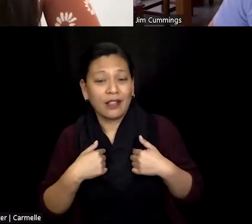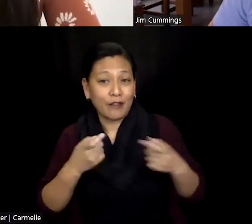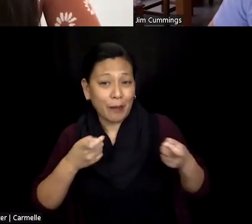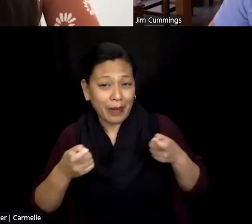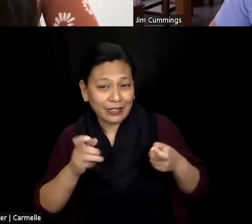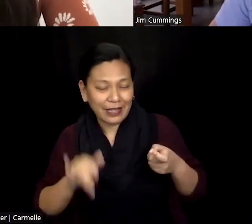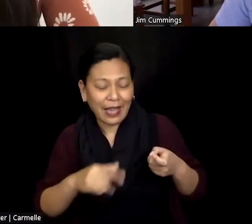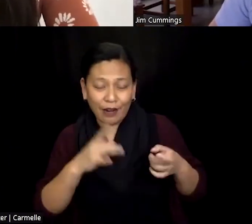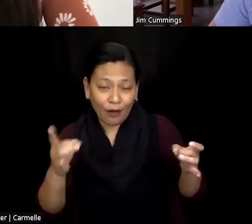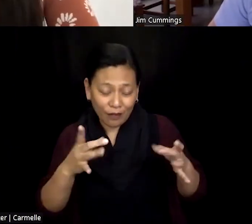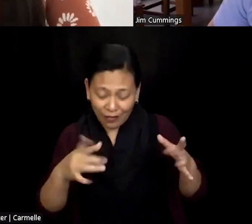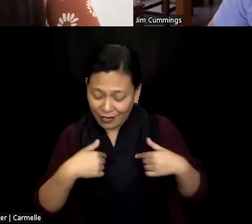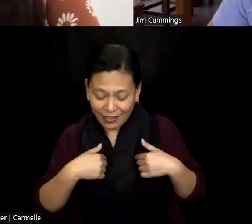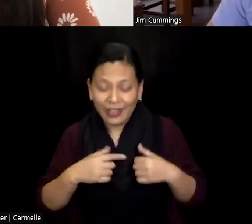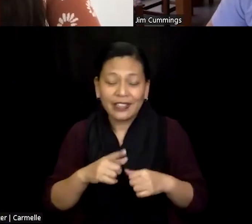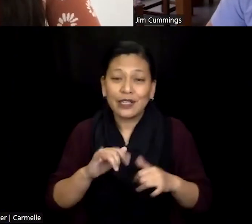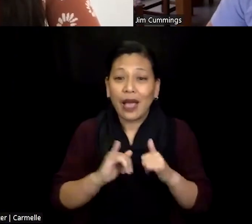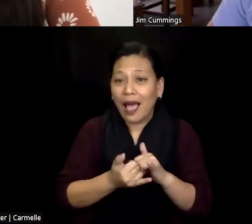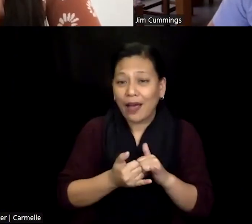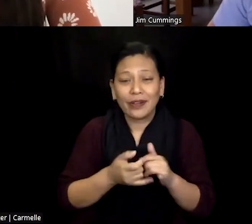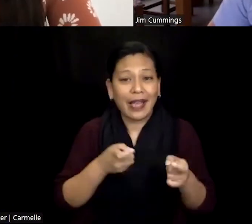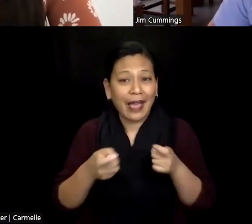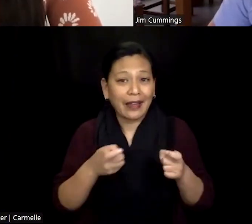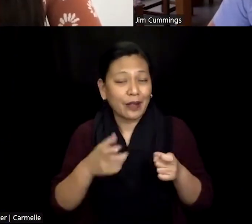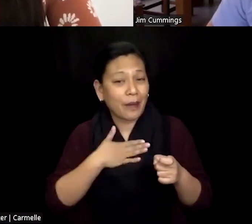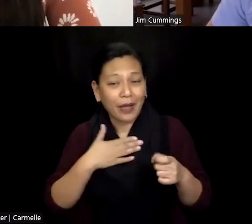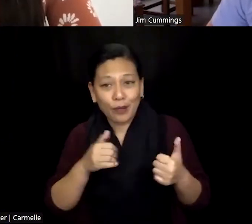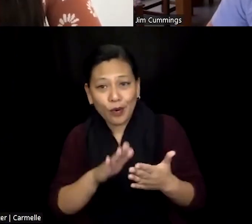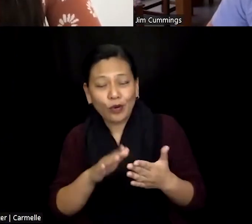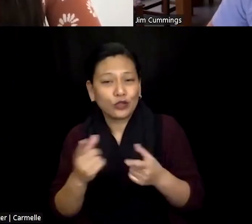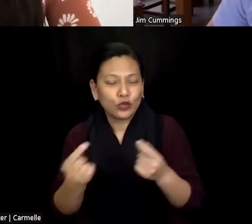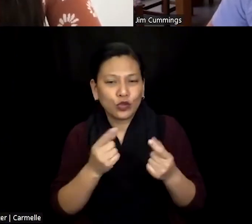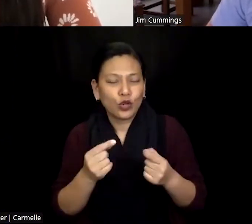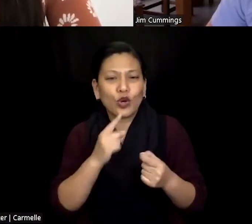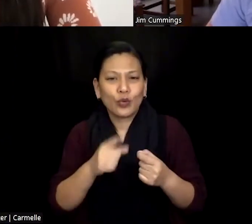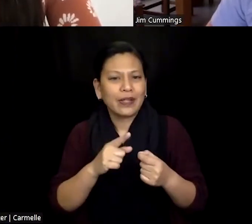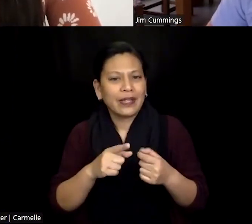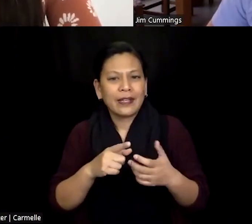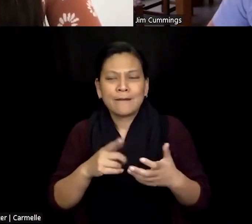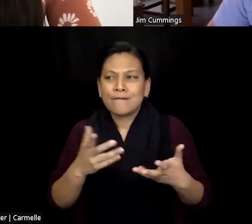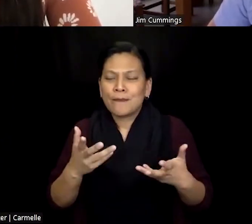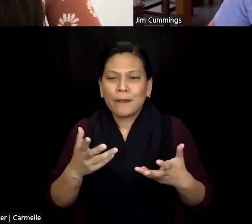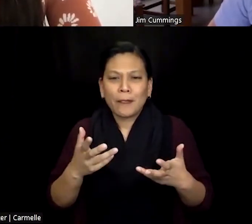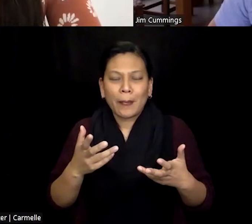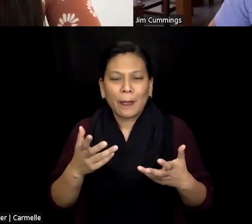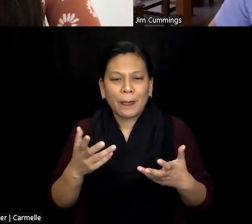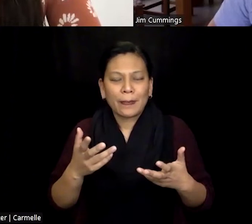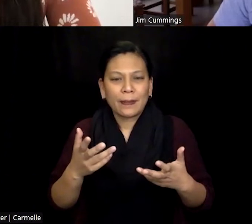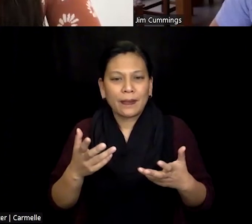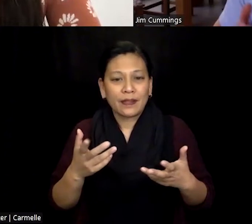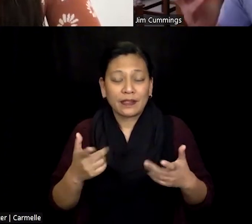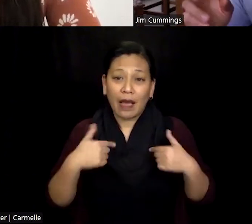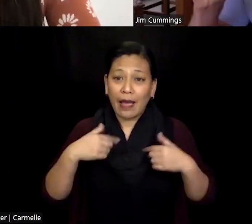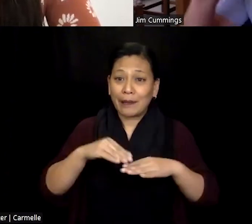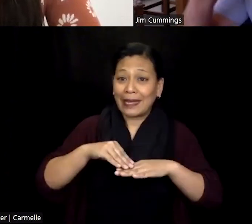bad at it. Like the way that I've been able to get my way has been incredibly subversive of like,